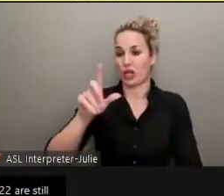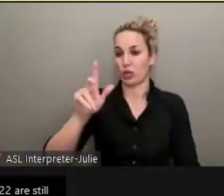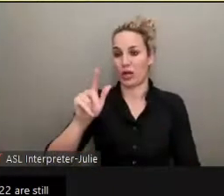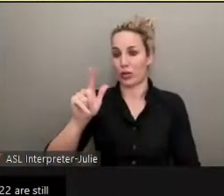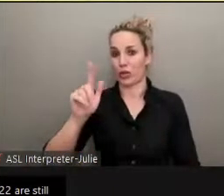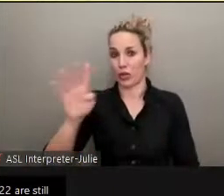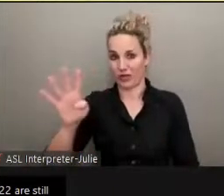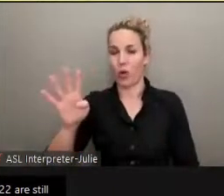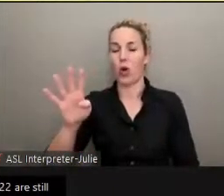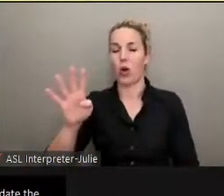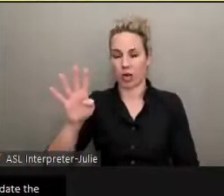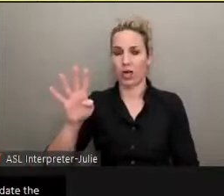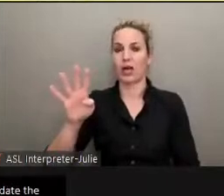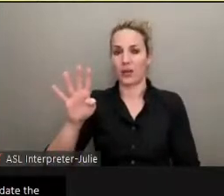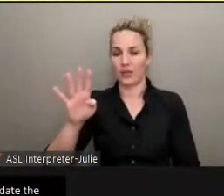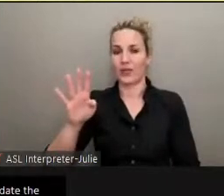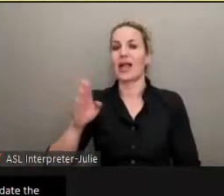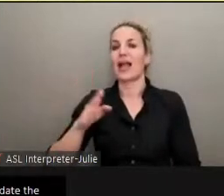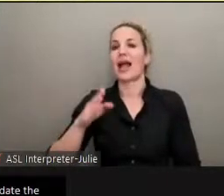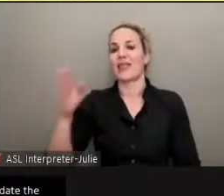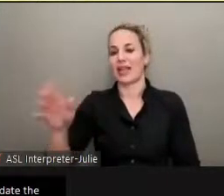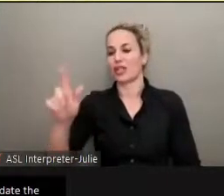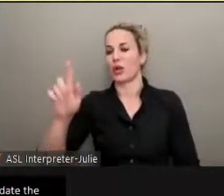instead be funded in 24-25.